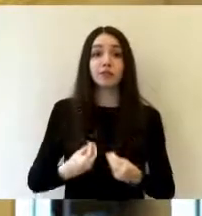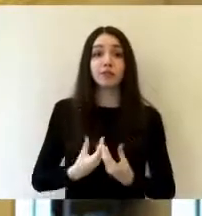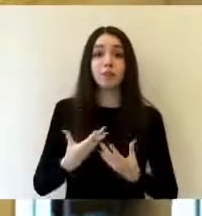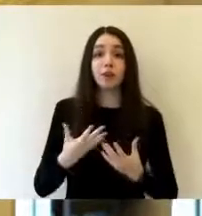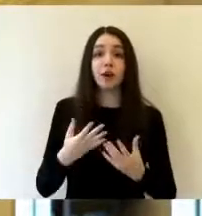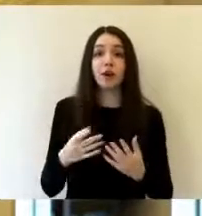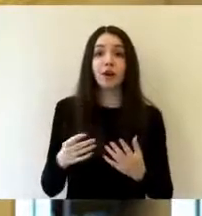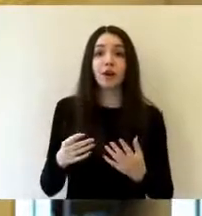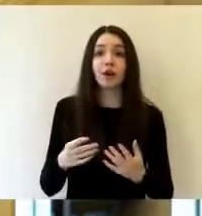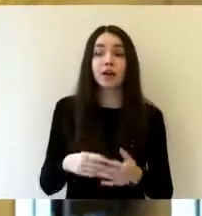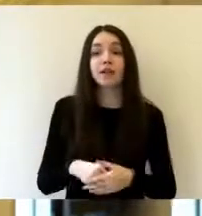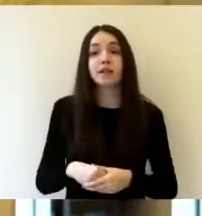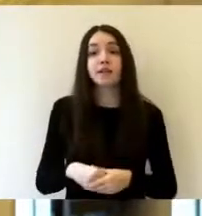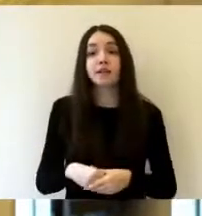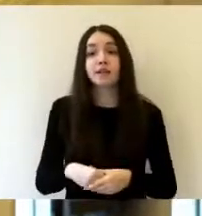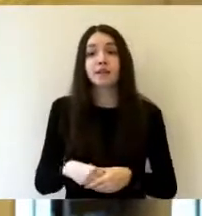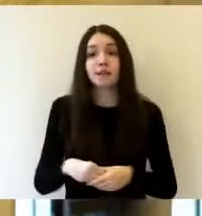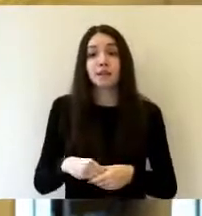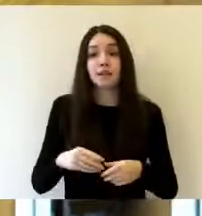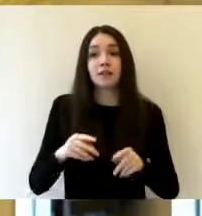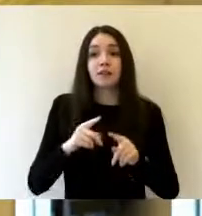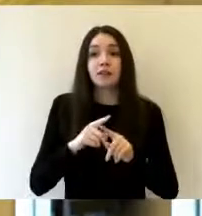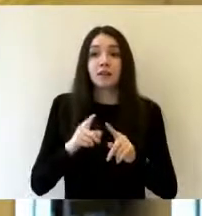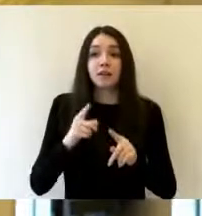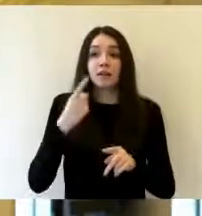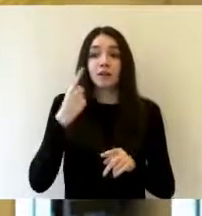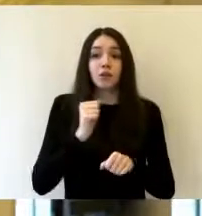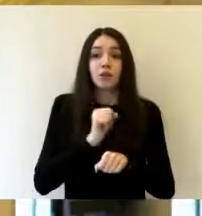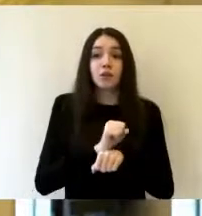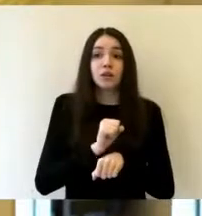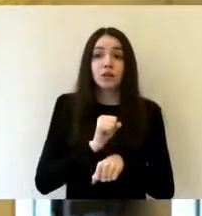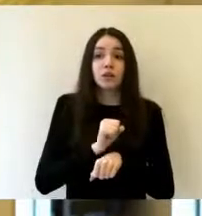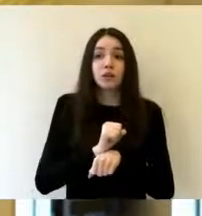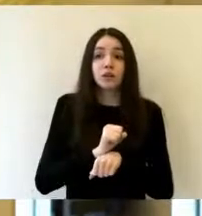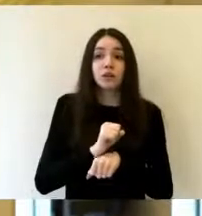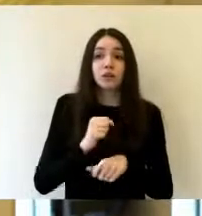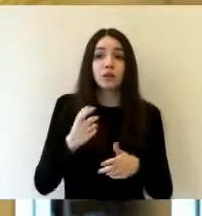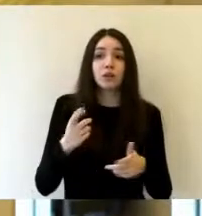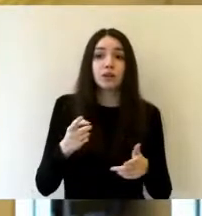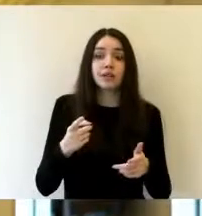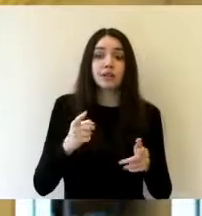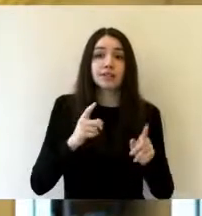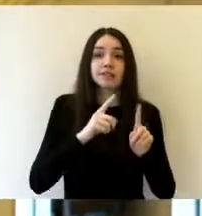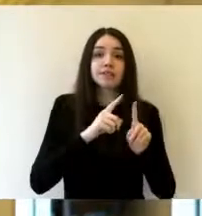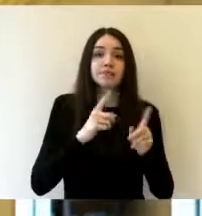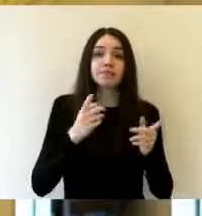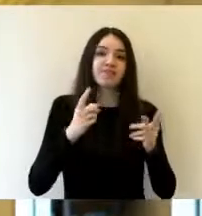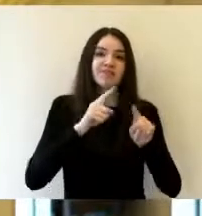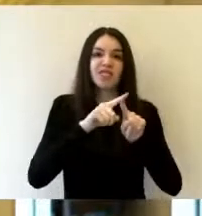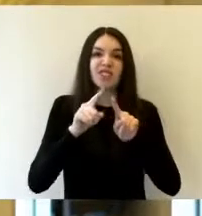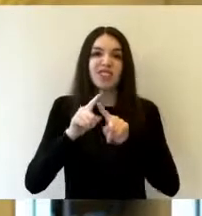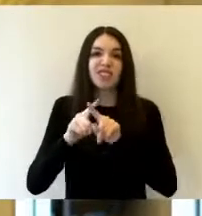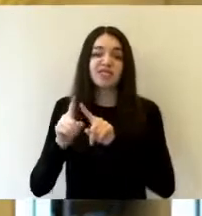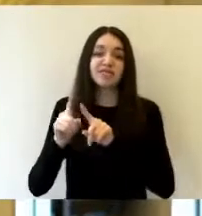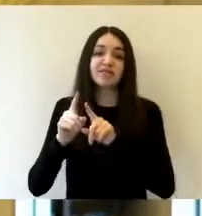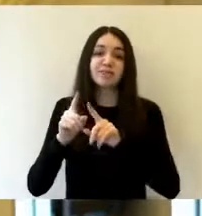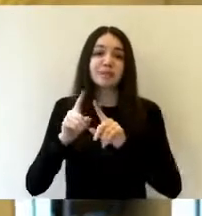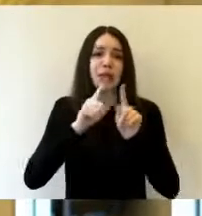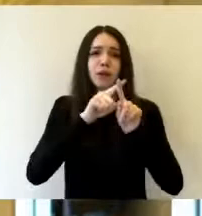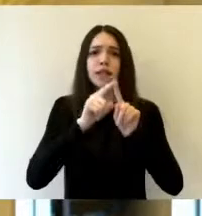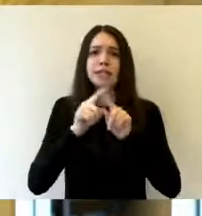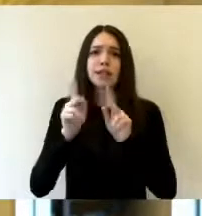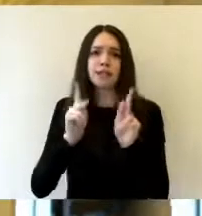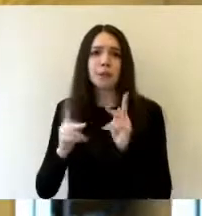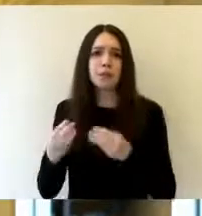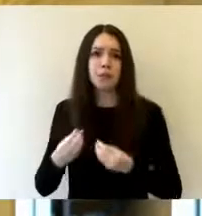at, I mean, it's all kind of, you know, different people. There's, and a lot of it's not like I'm just only looking at stone carvers and stuff, you know. I